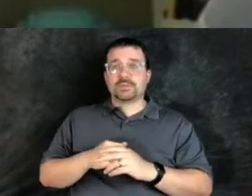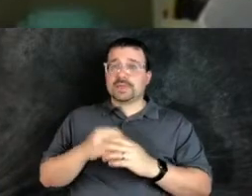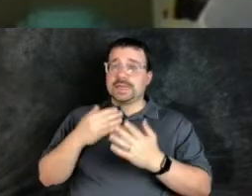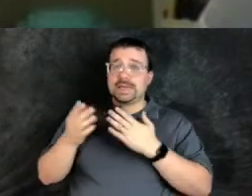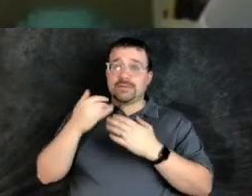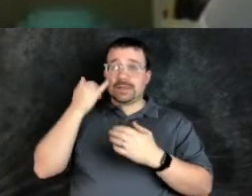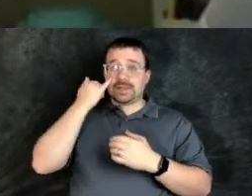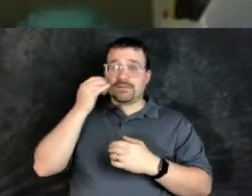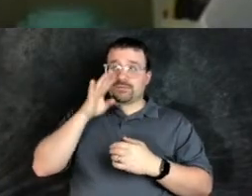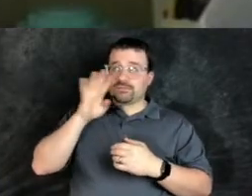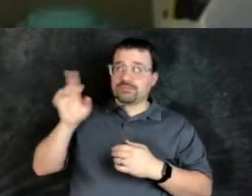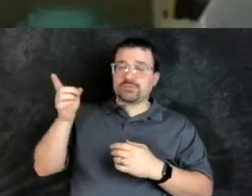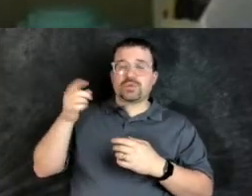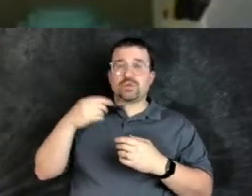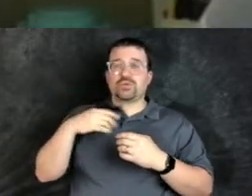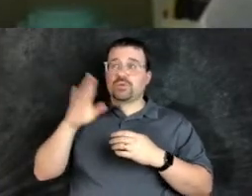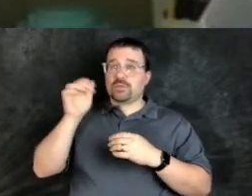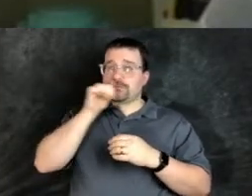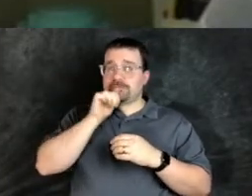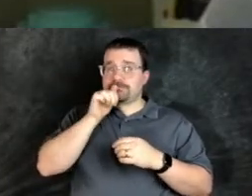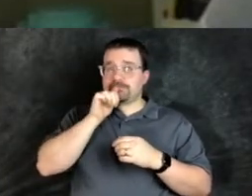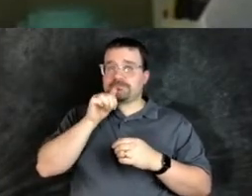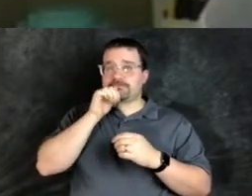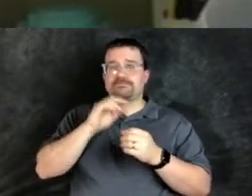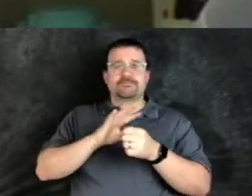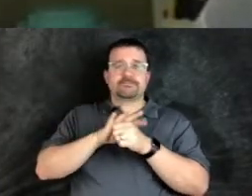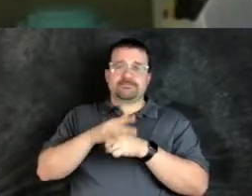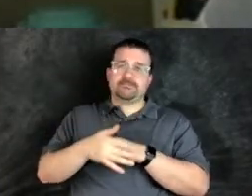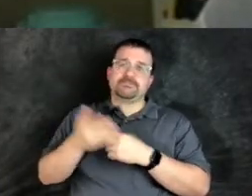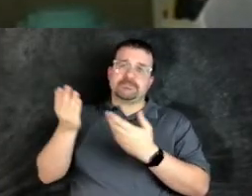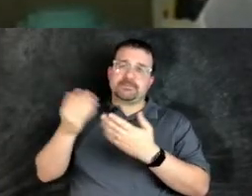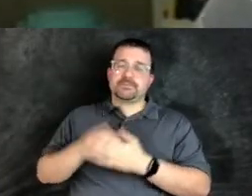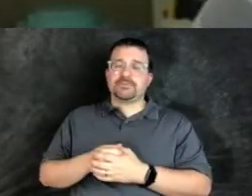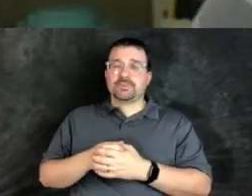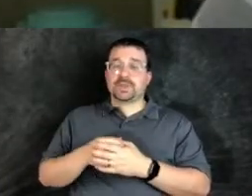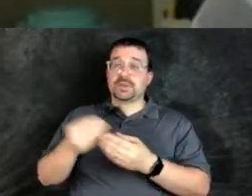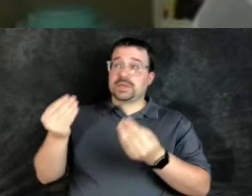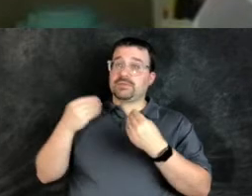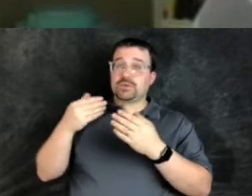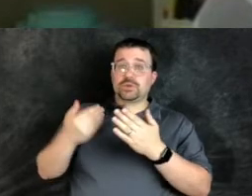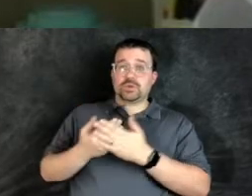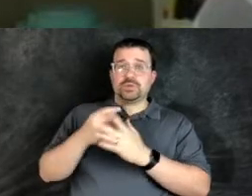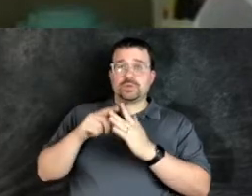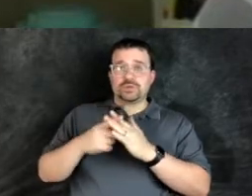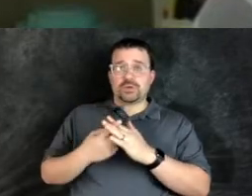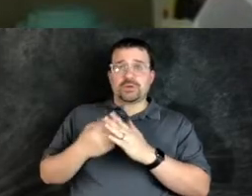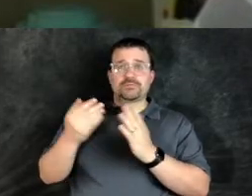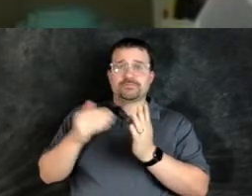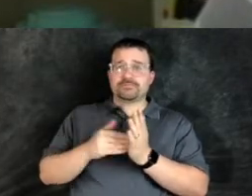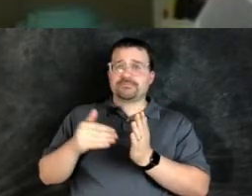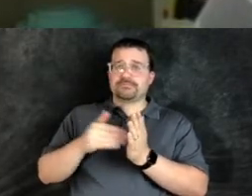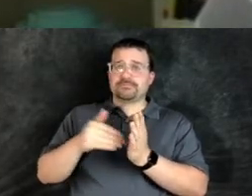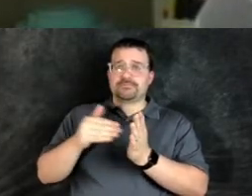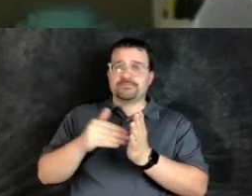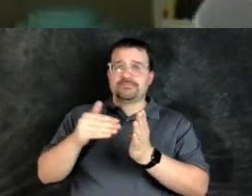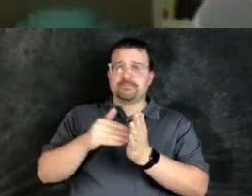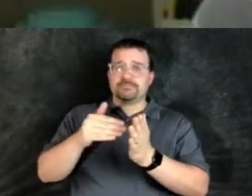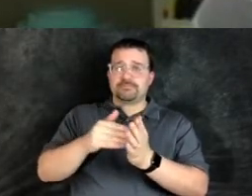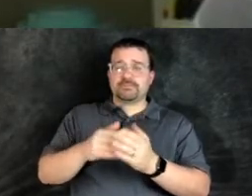you, your patience and tolerance abound. And you give us a new start, time and time